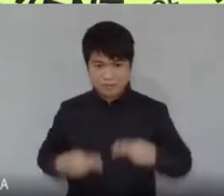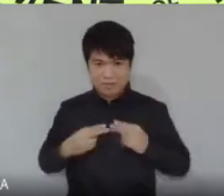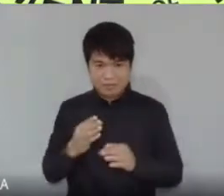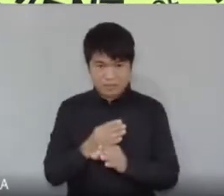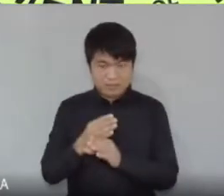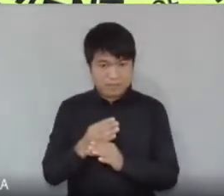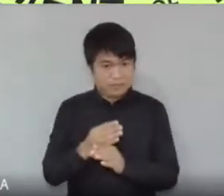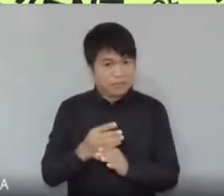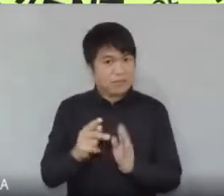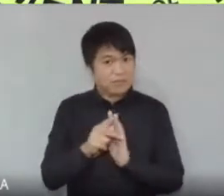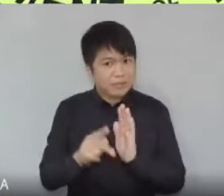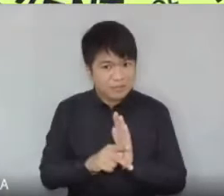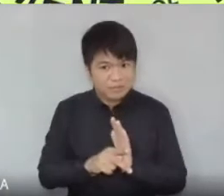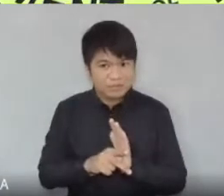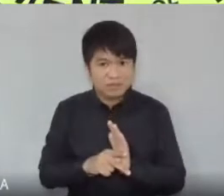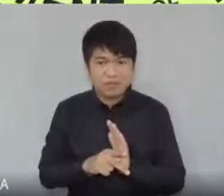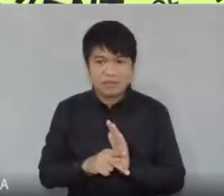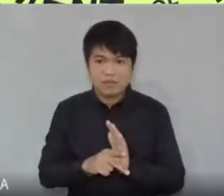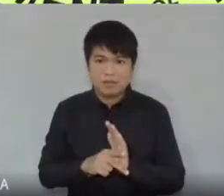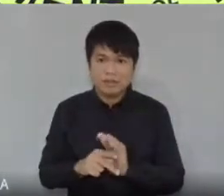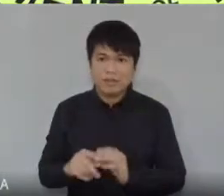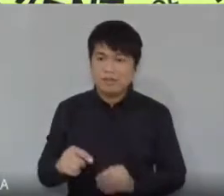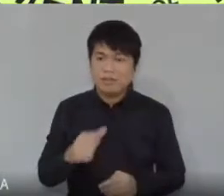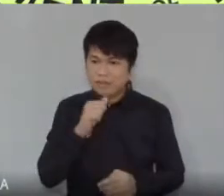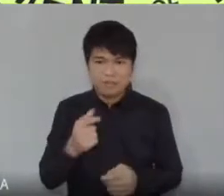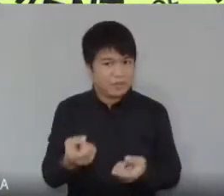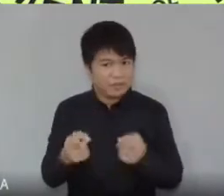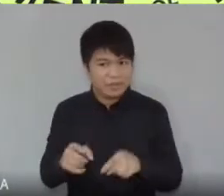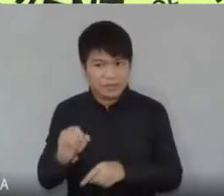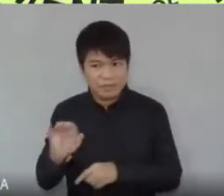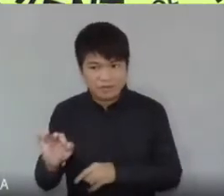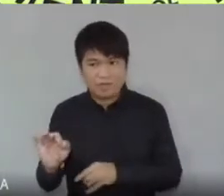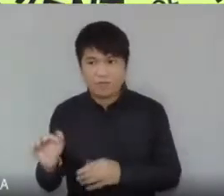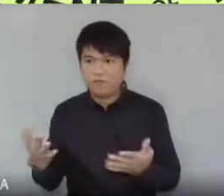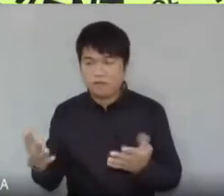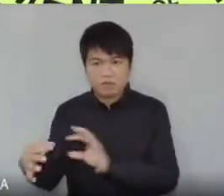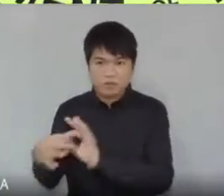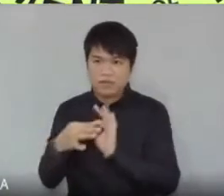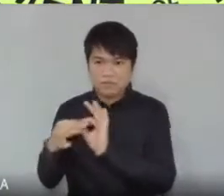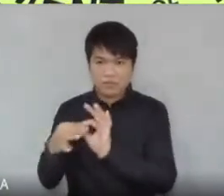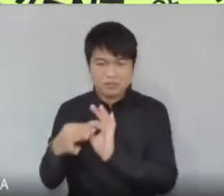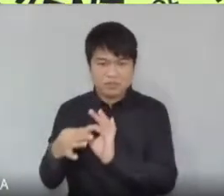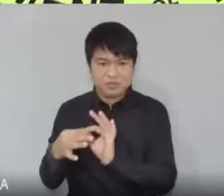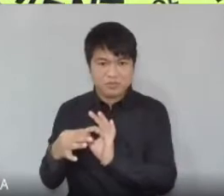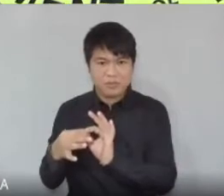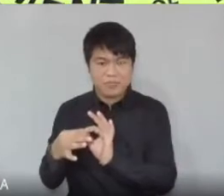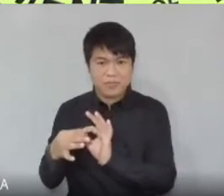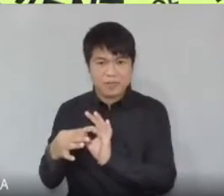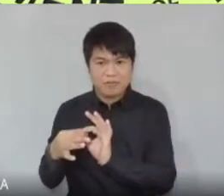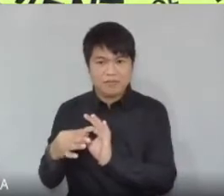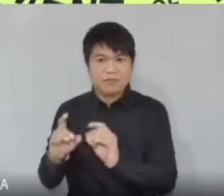Unfortunately, Dr. Montoya, the chief or the executive director of PCHRD, cannot join us, but he sent